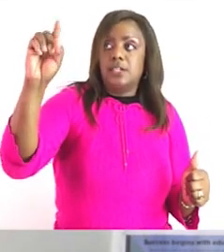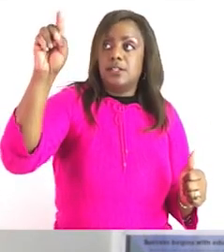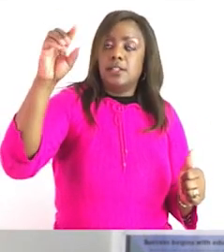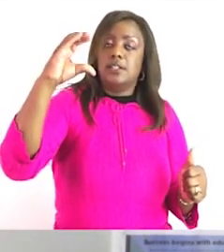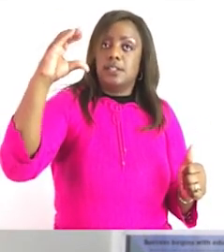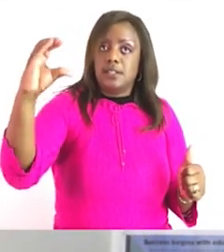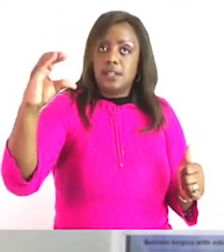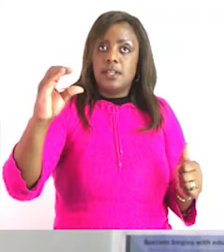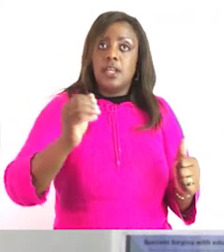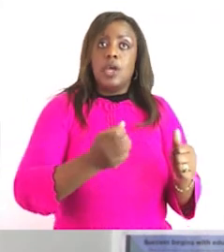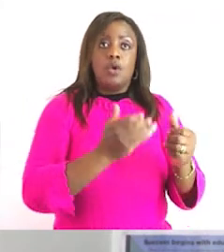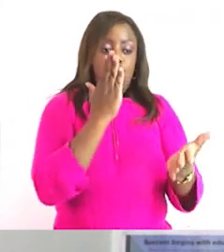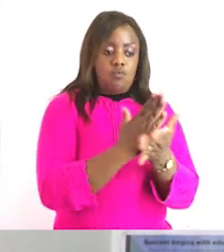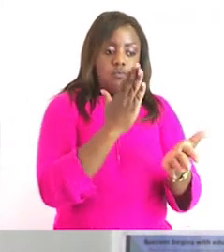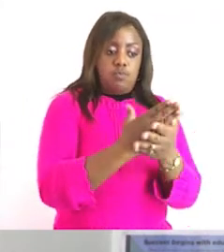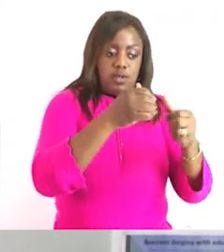off the fire.